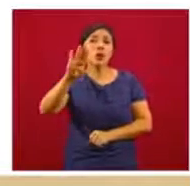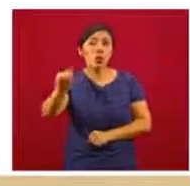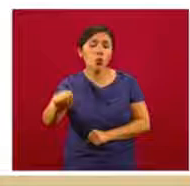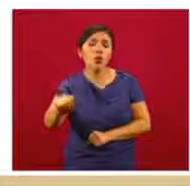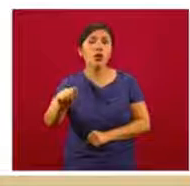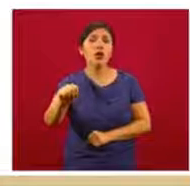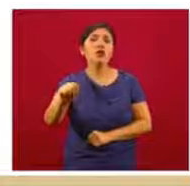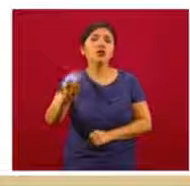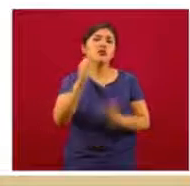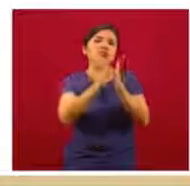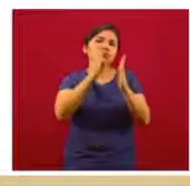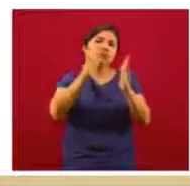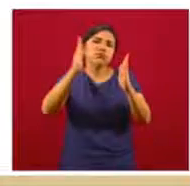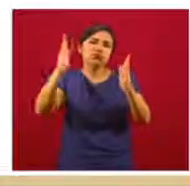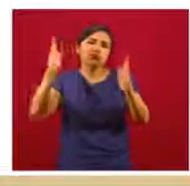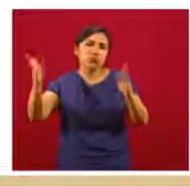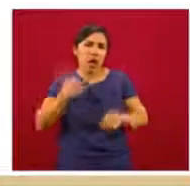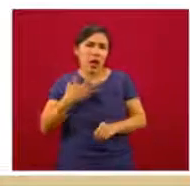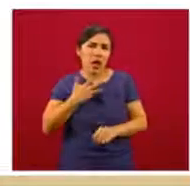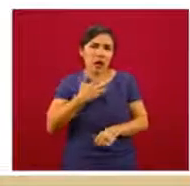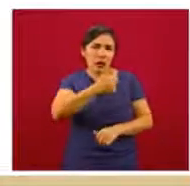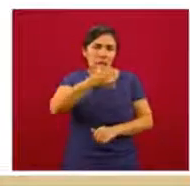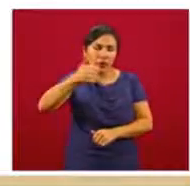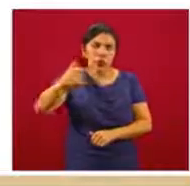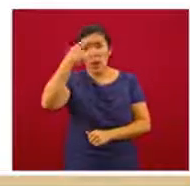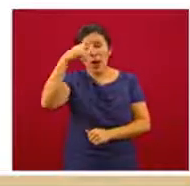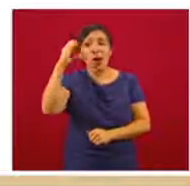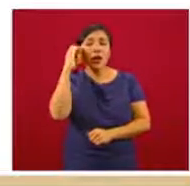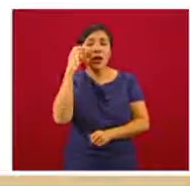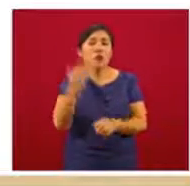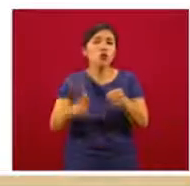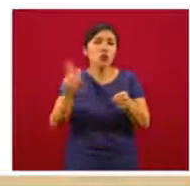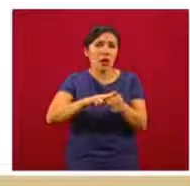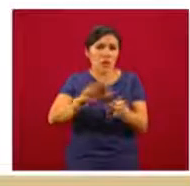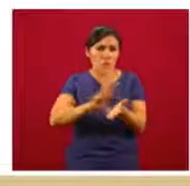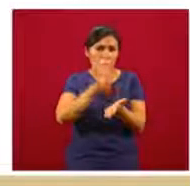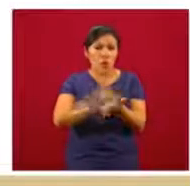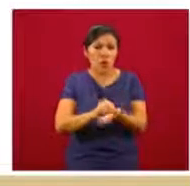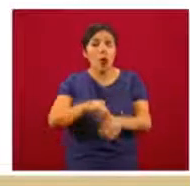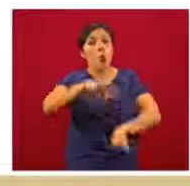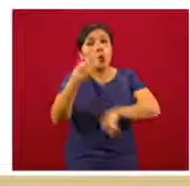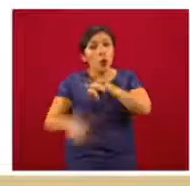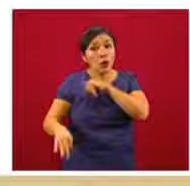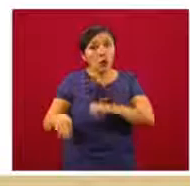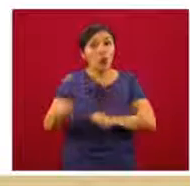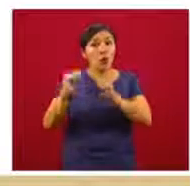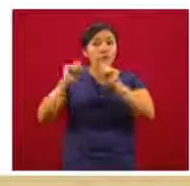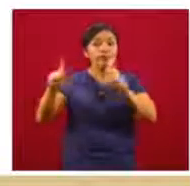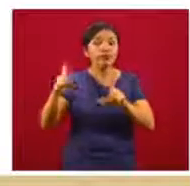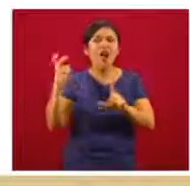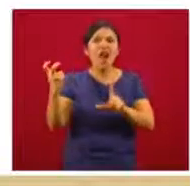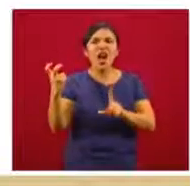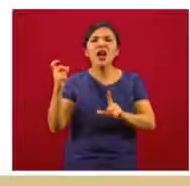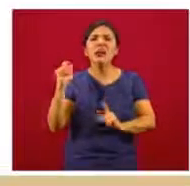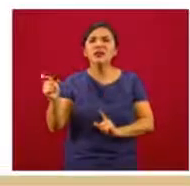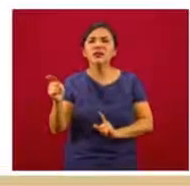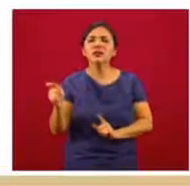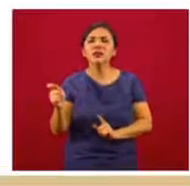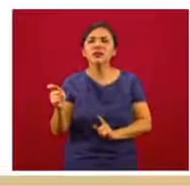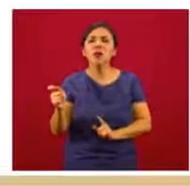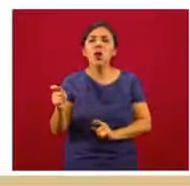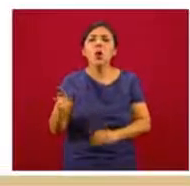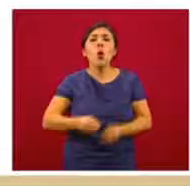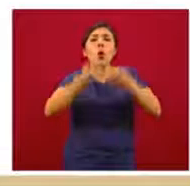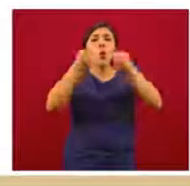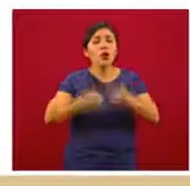City, 62 for the state of Mexico, and you can read the rest for general hospital beds. And